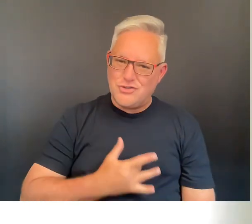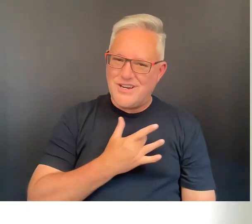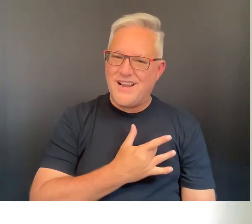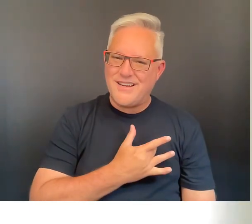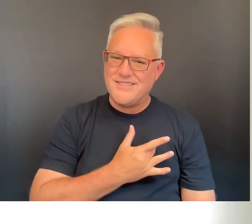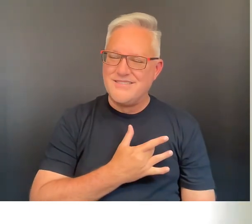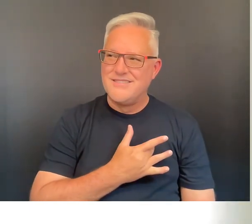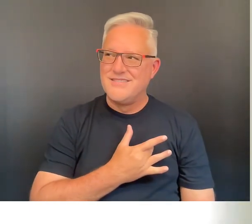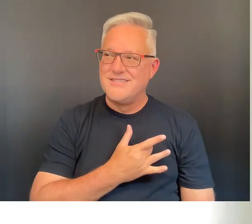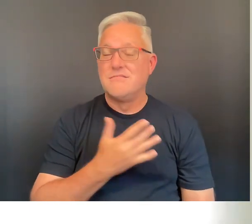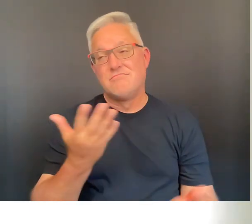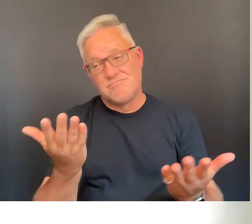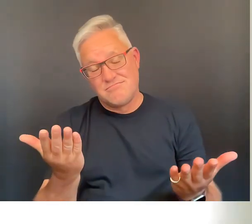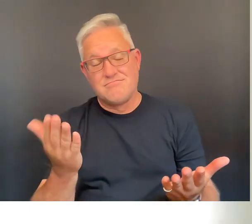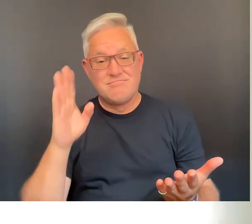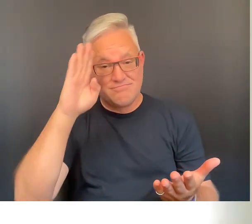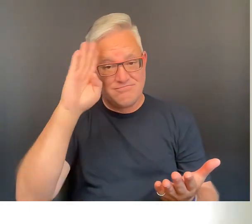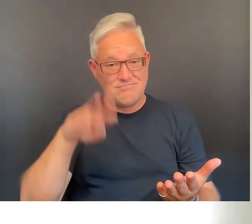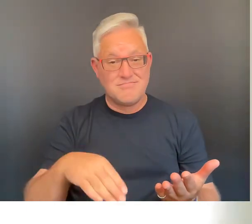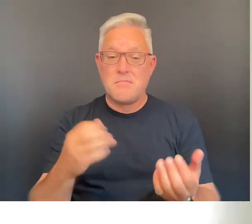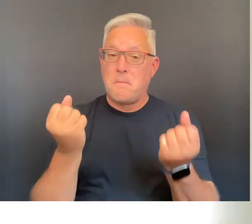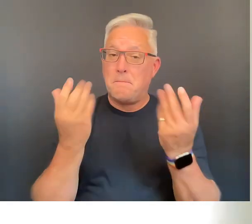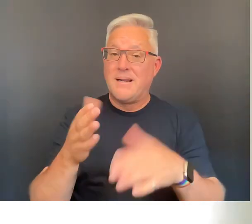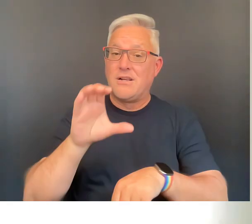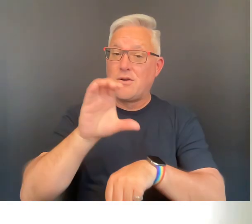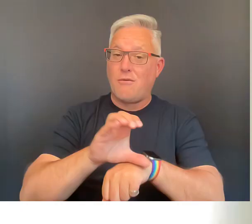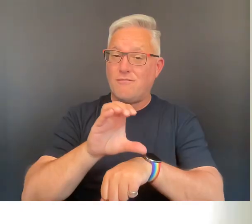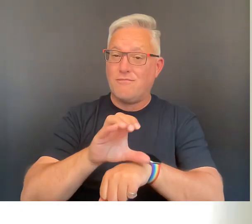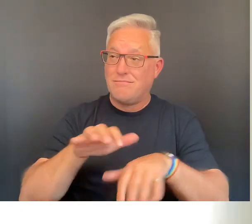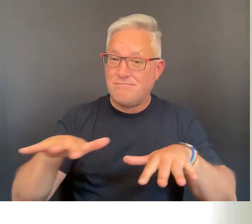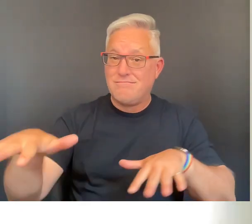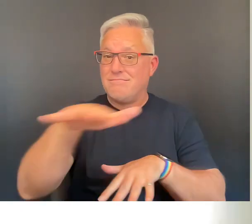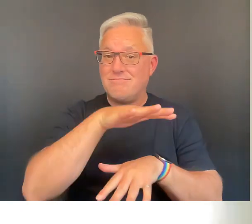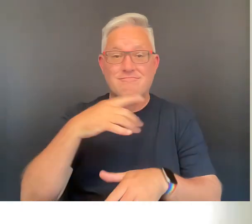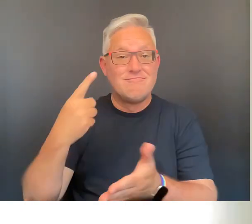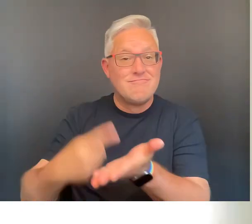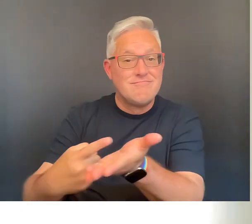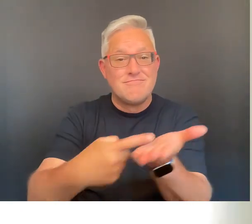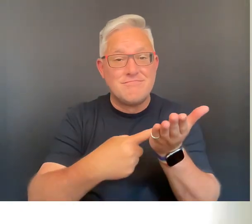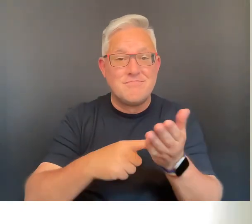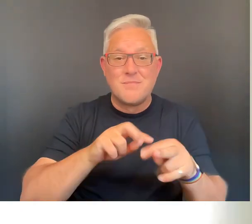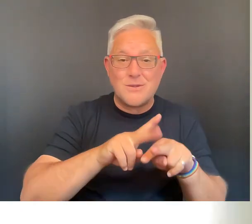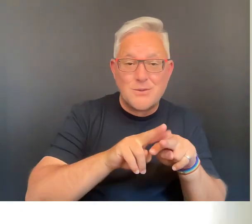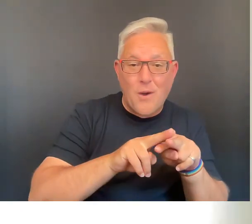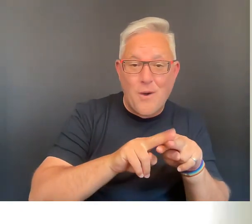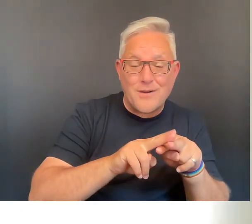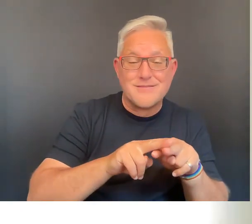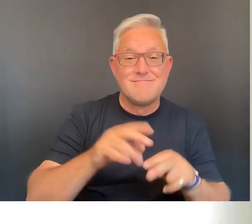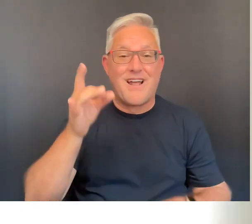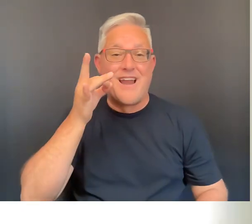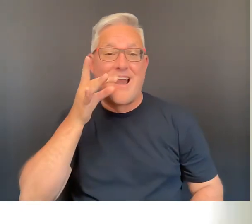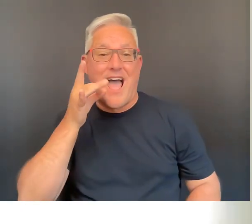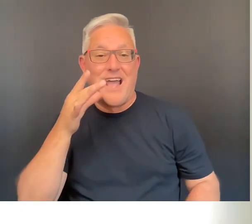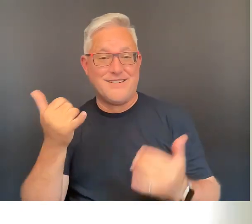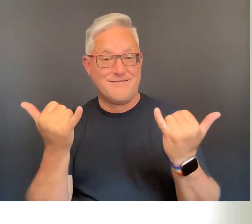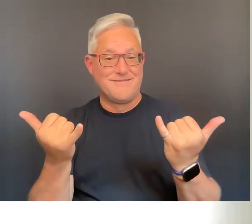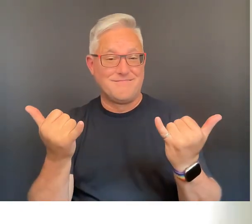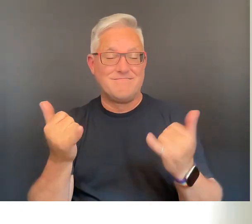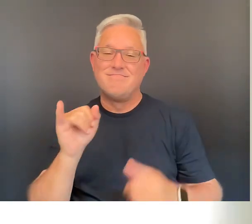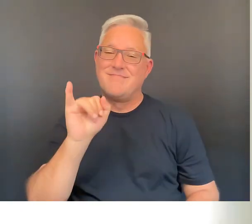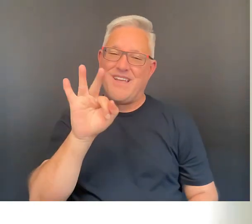especially as many of our congregations have been talking about salt and light in recent days, if you're following